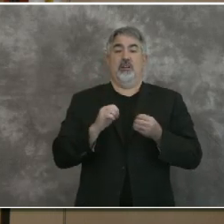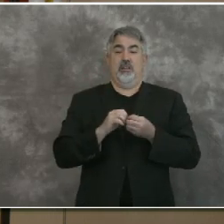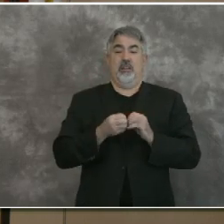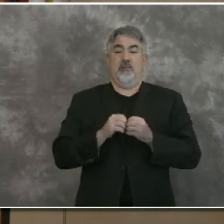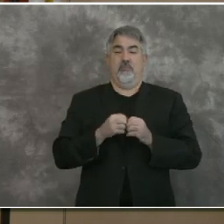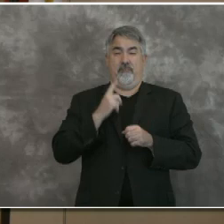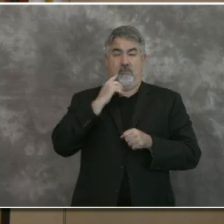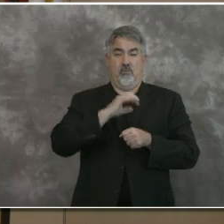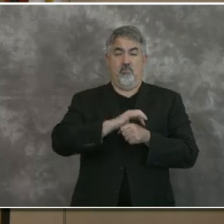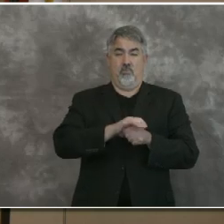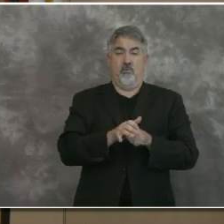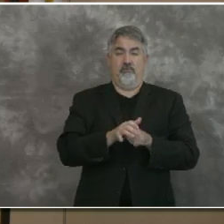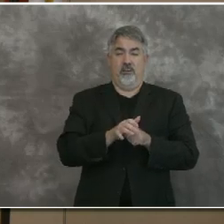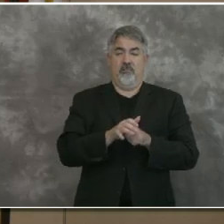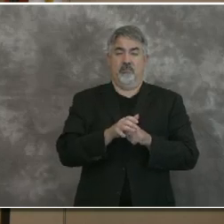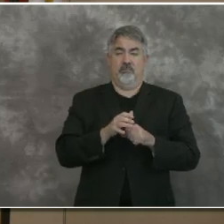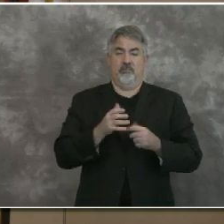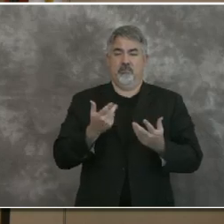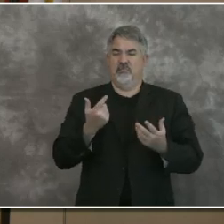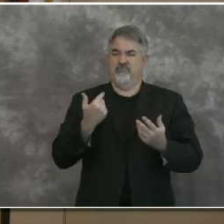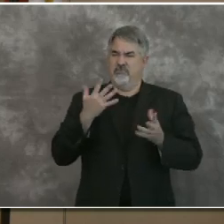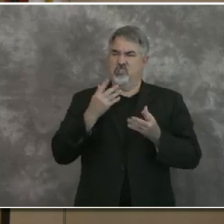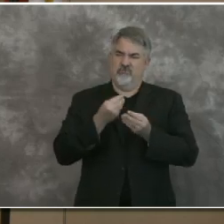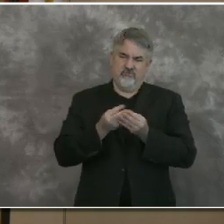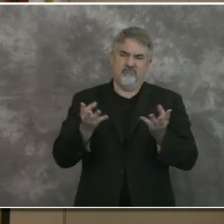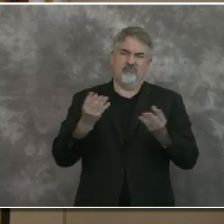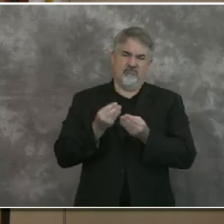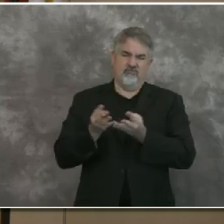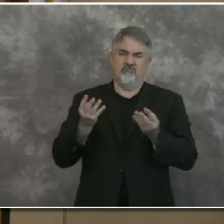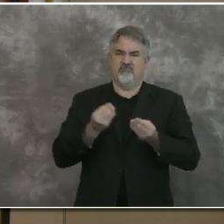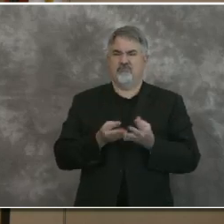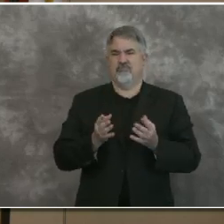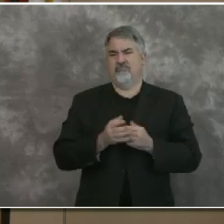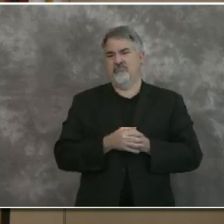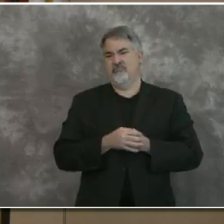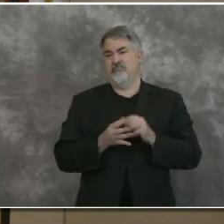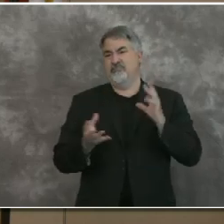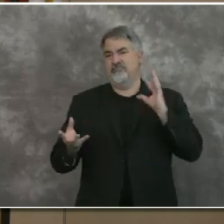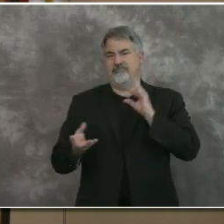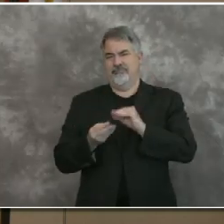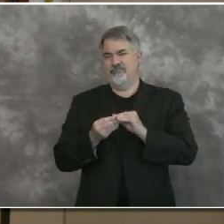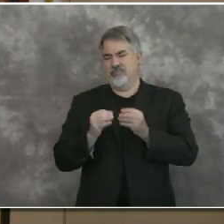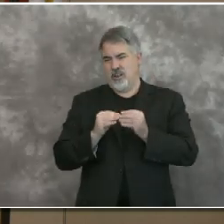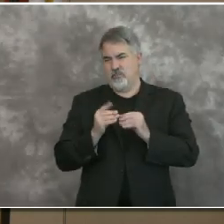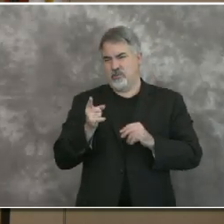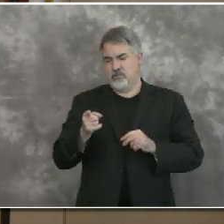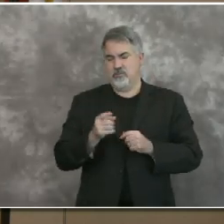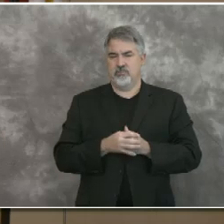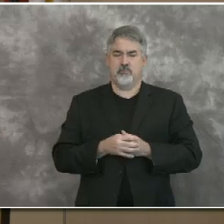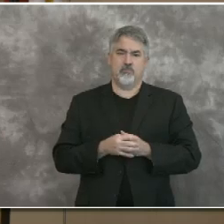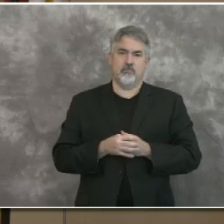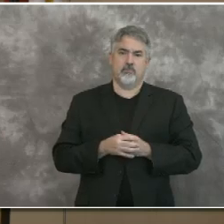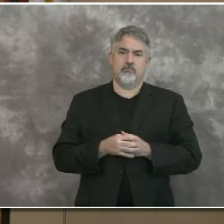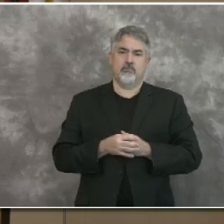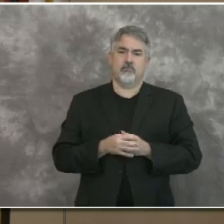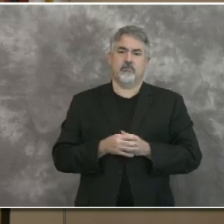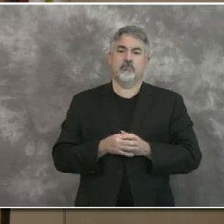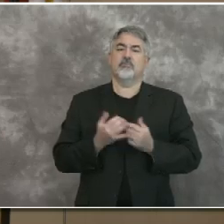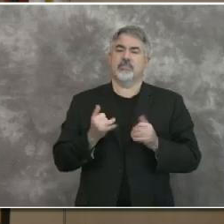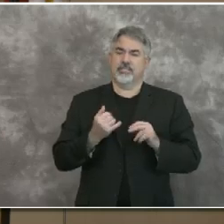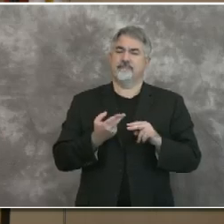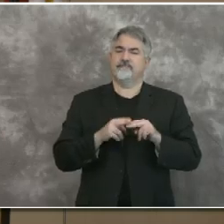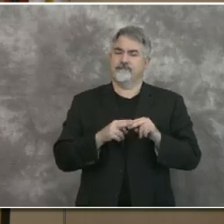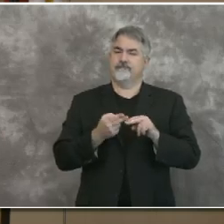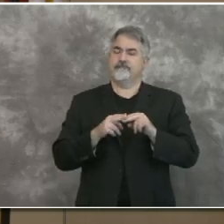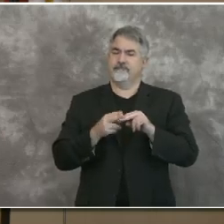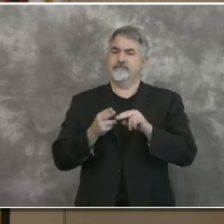COVID-19, as has already been shared with the overall summary of the numbers, continues to increase, and this is